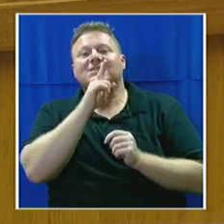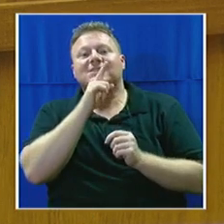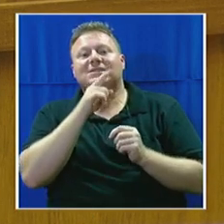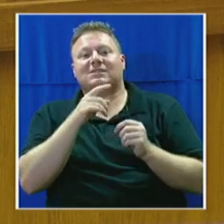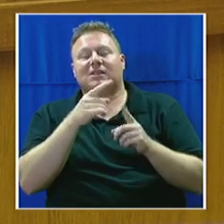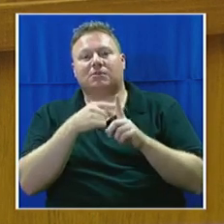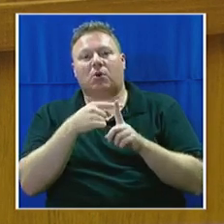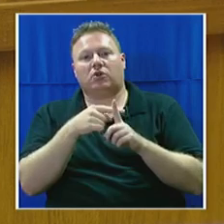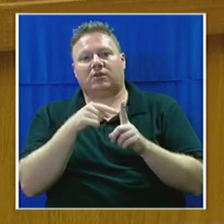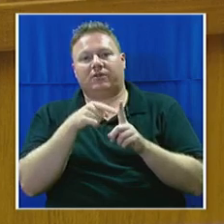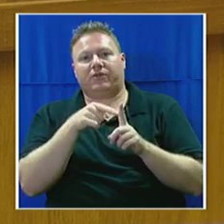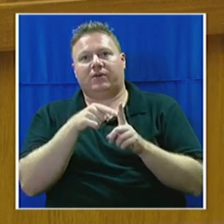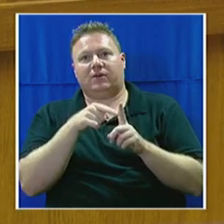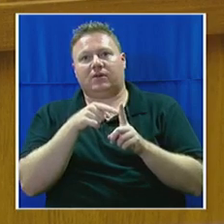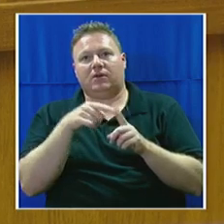the deadly